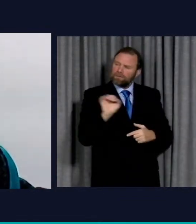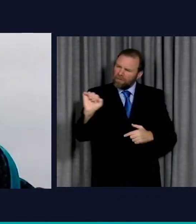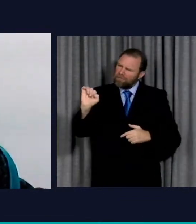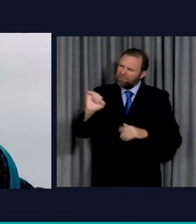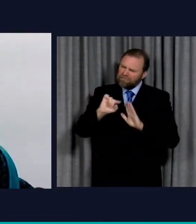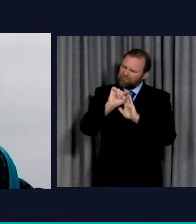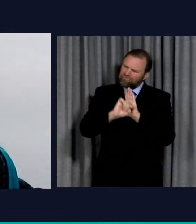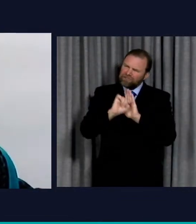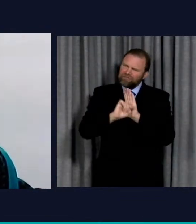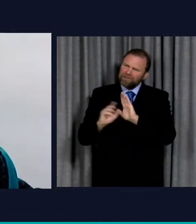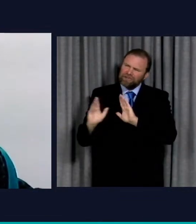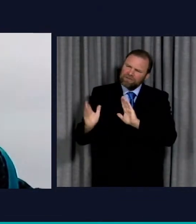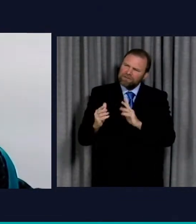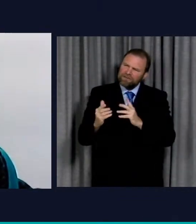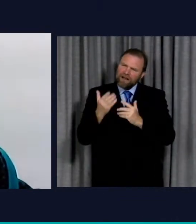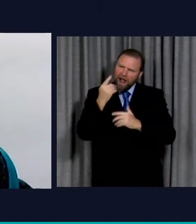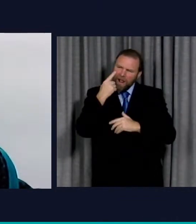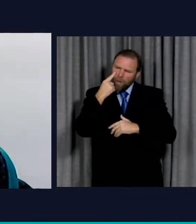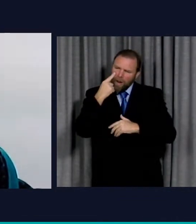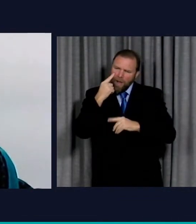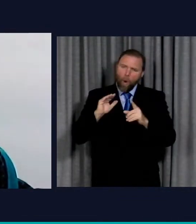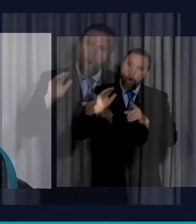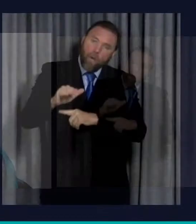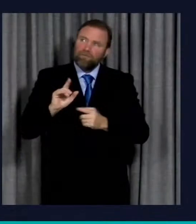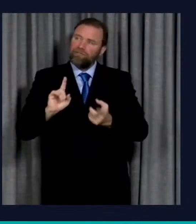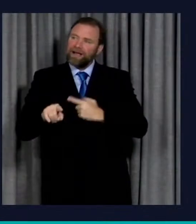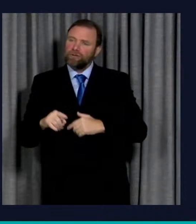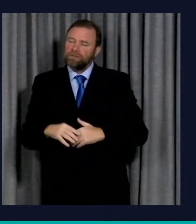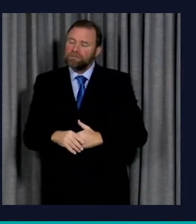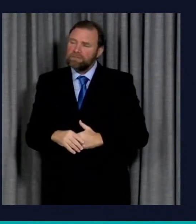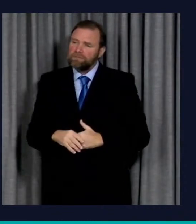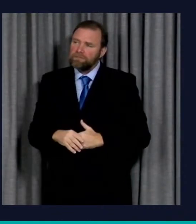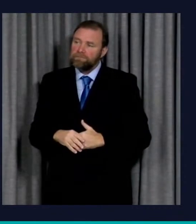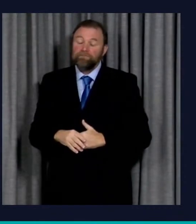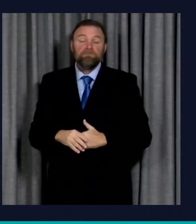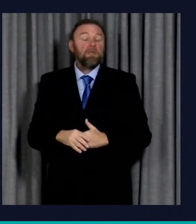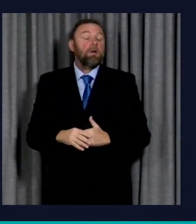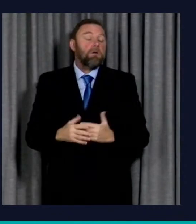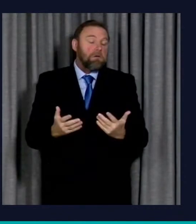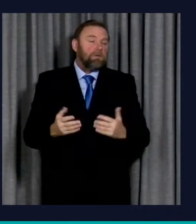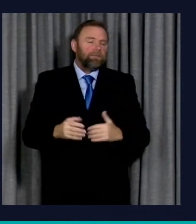imposing on Wales now look like an overreaction? It really